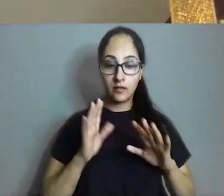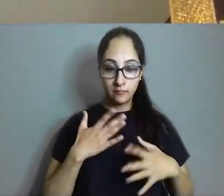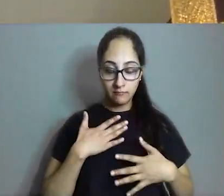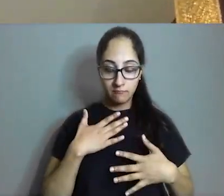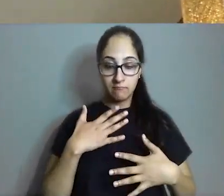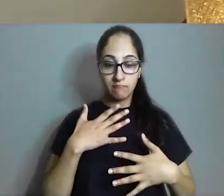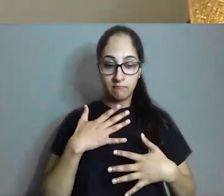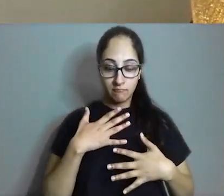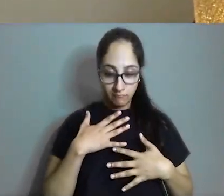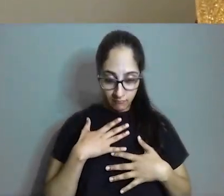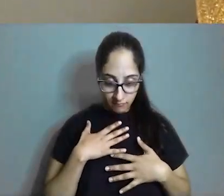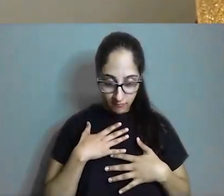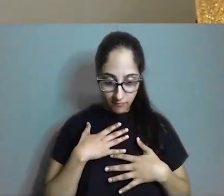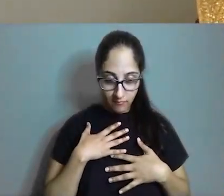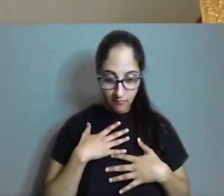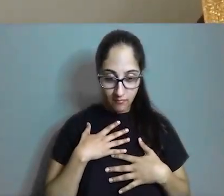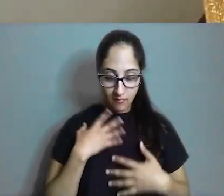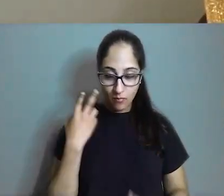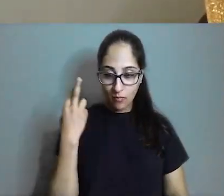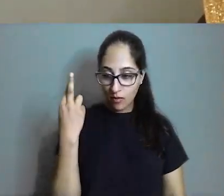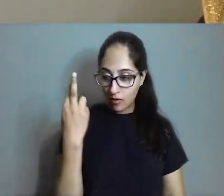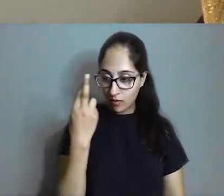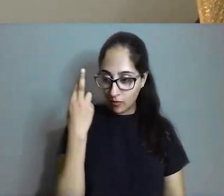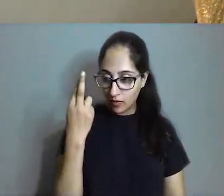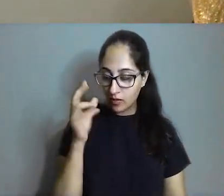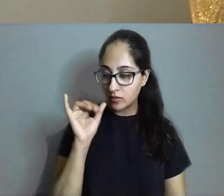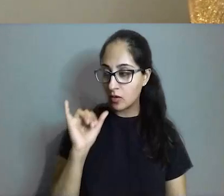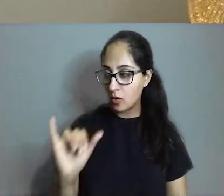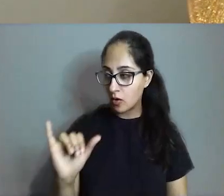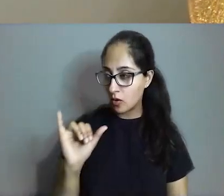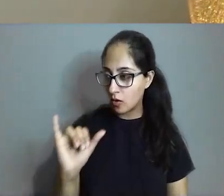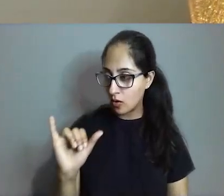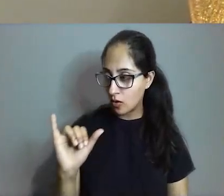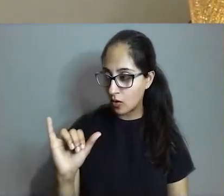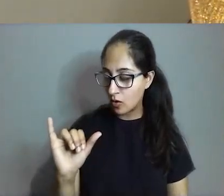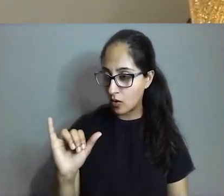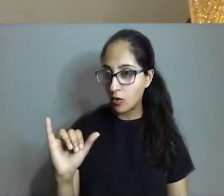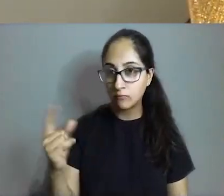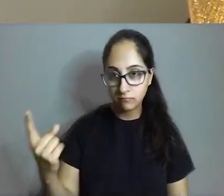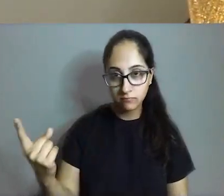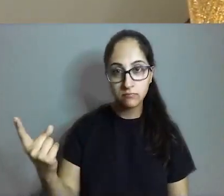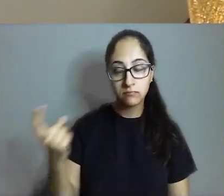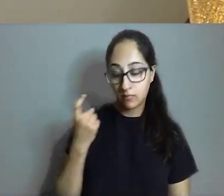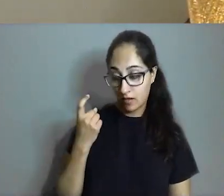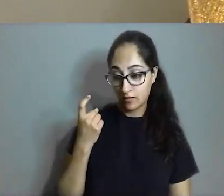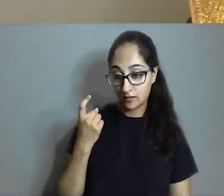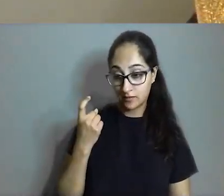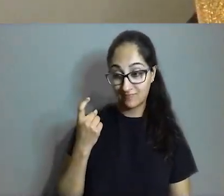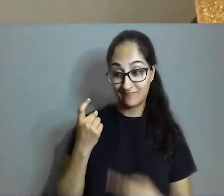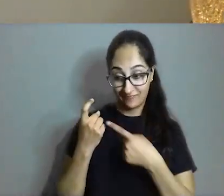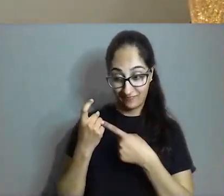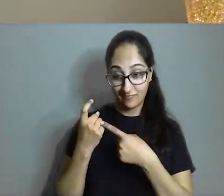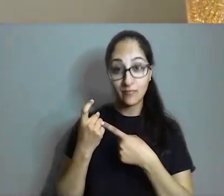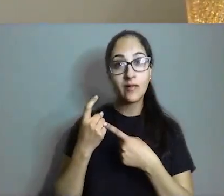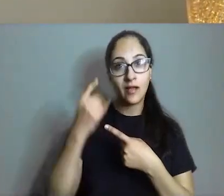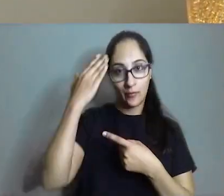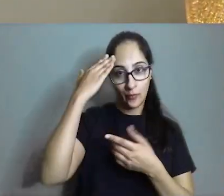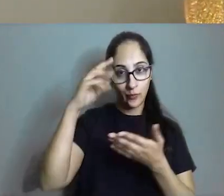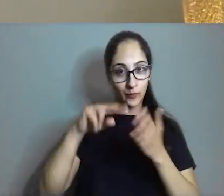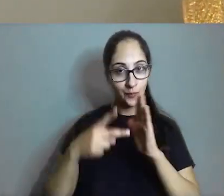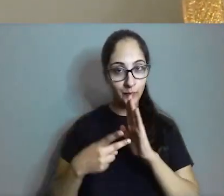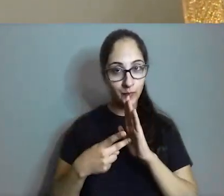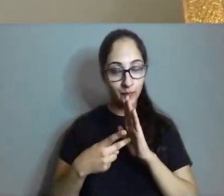become aware of how special the ask was, I was overwhelmed